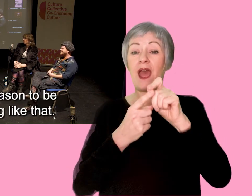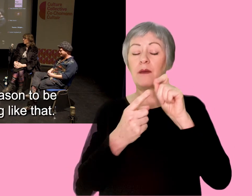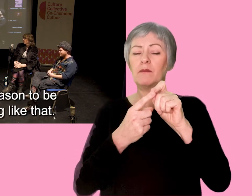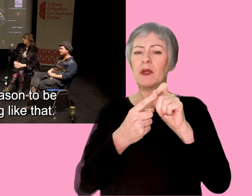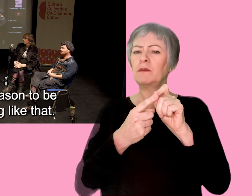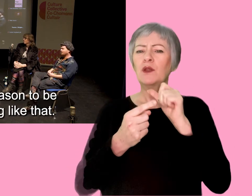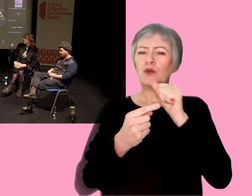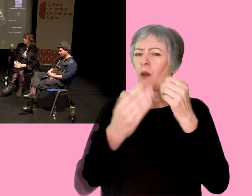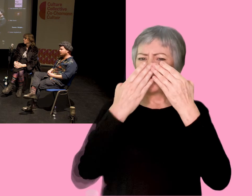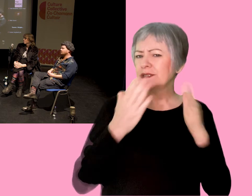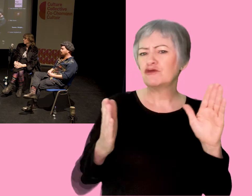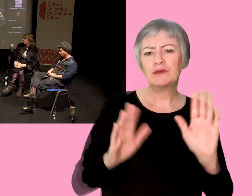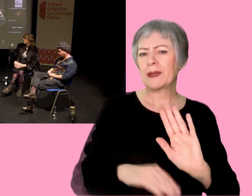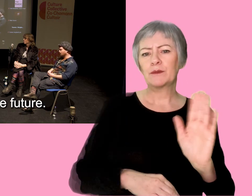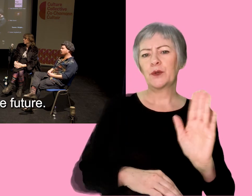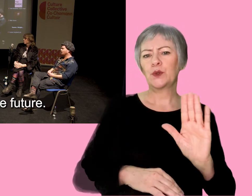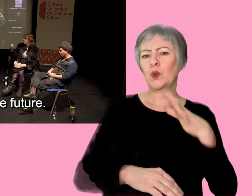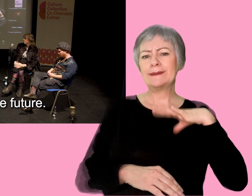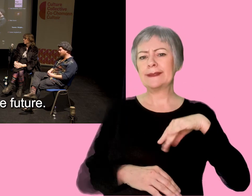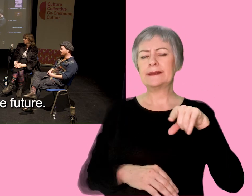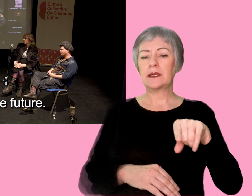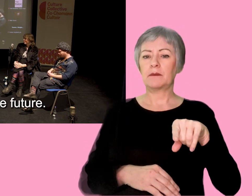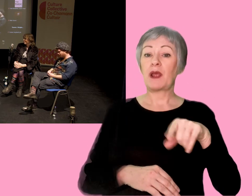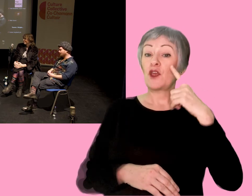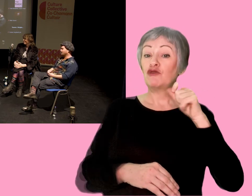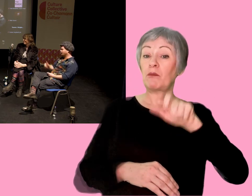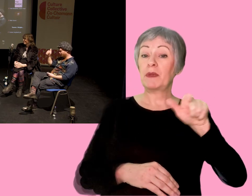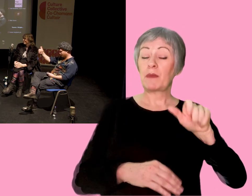or anything like that. So the youngsters are the future.